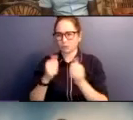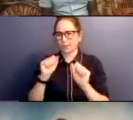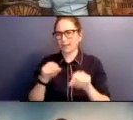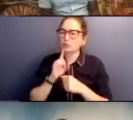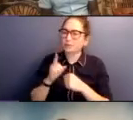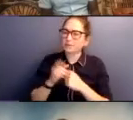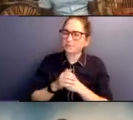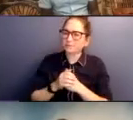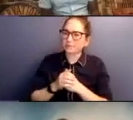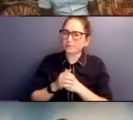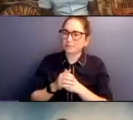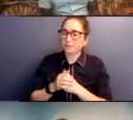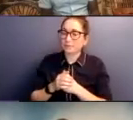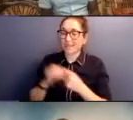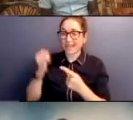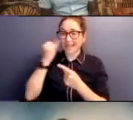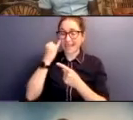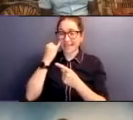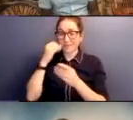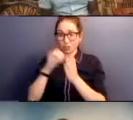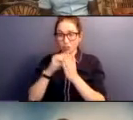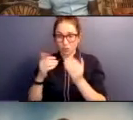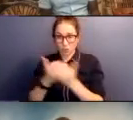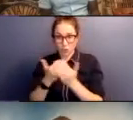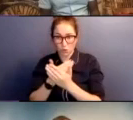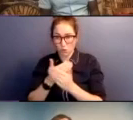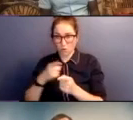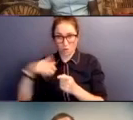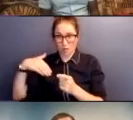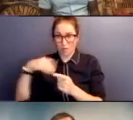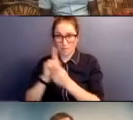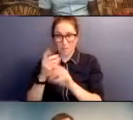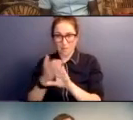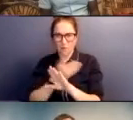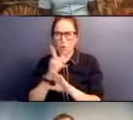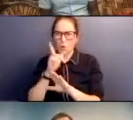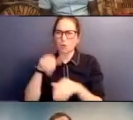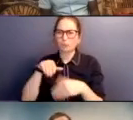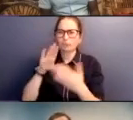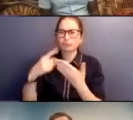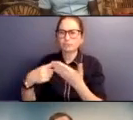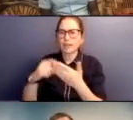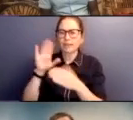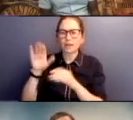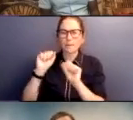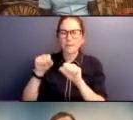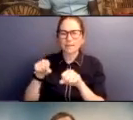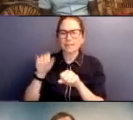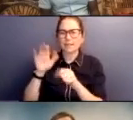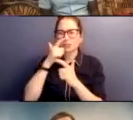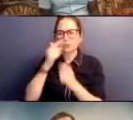If the student is new to you, who would you go to to discuss their abilities and